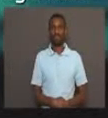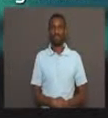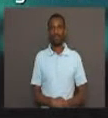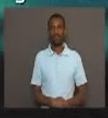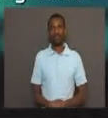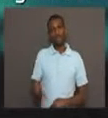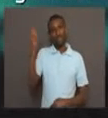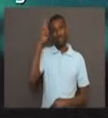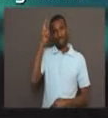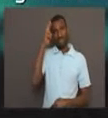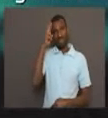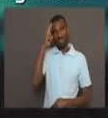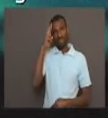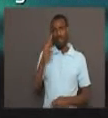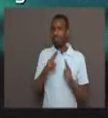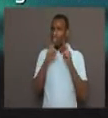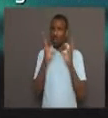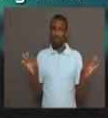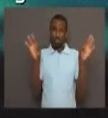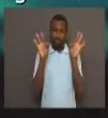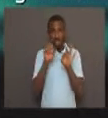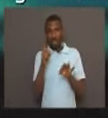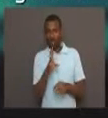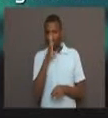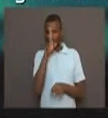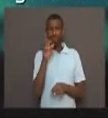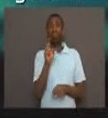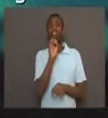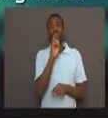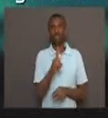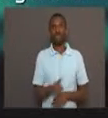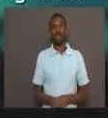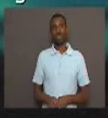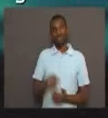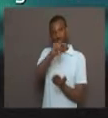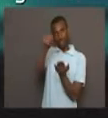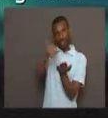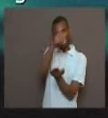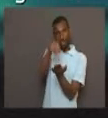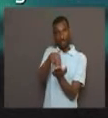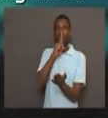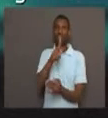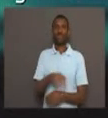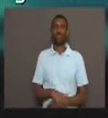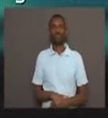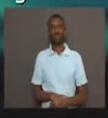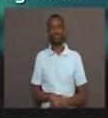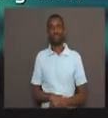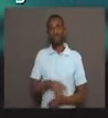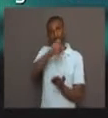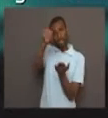For Rutherford, the most important discovery was the nucleus.